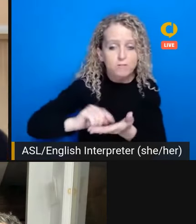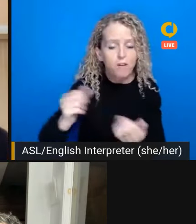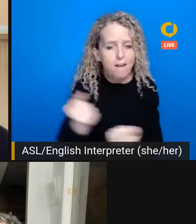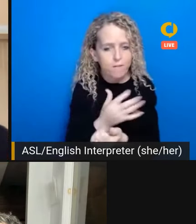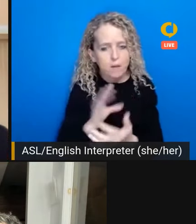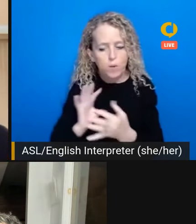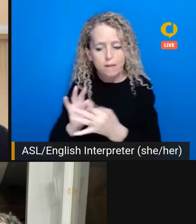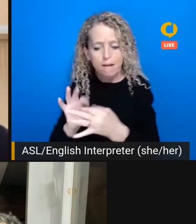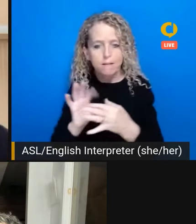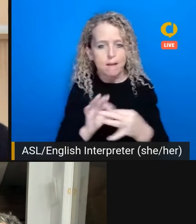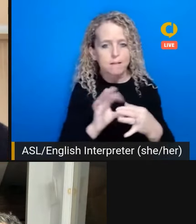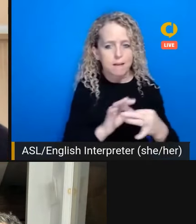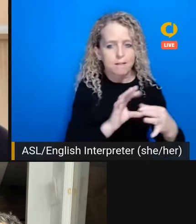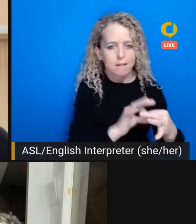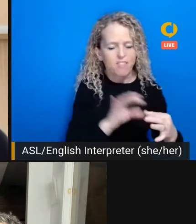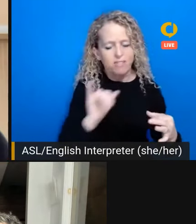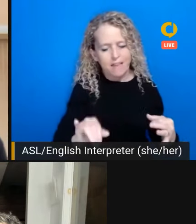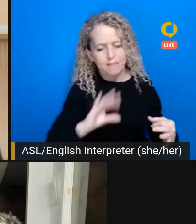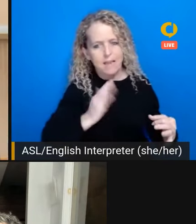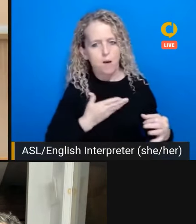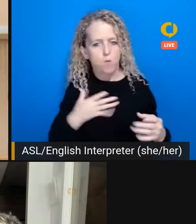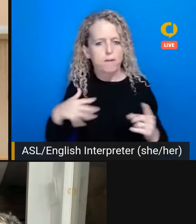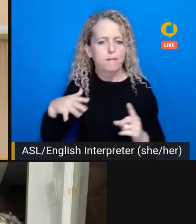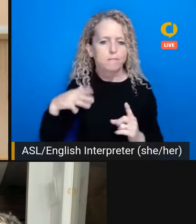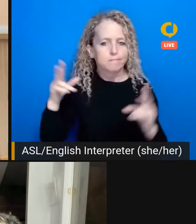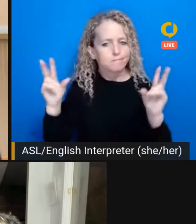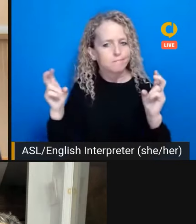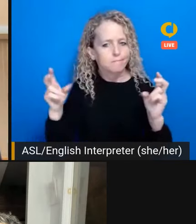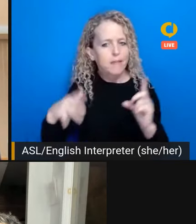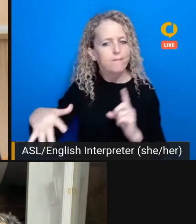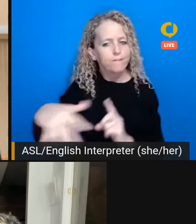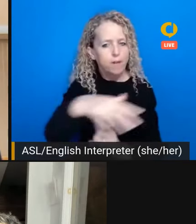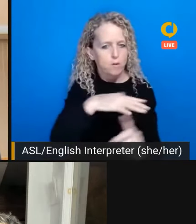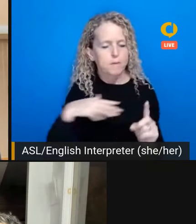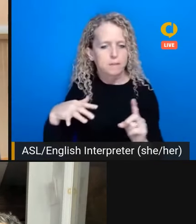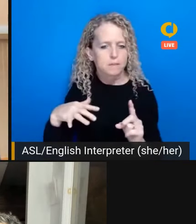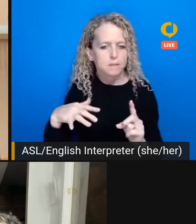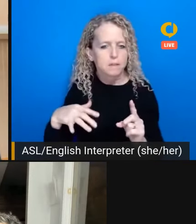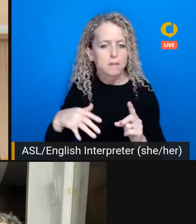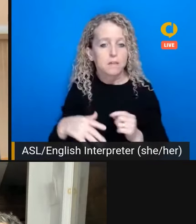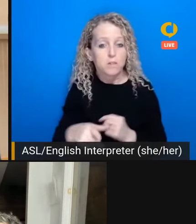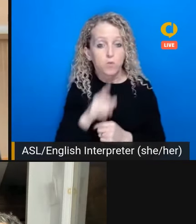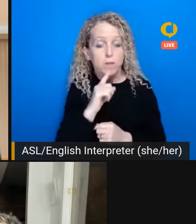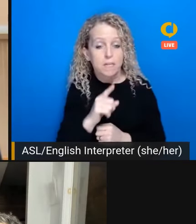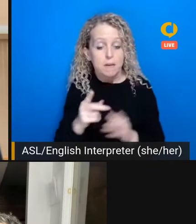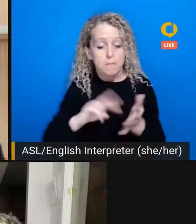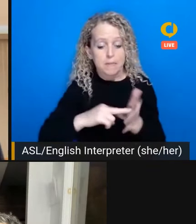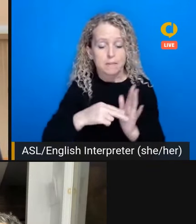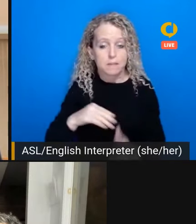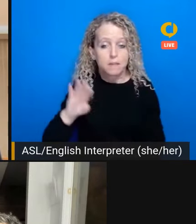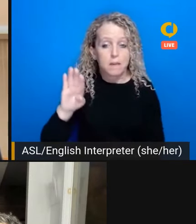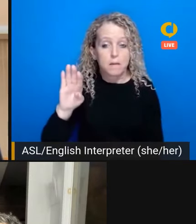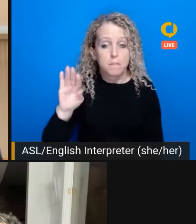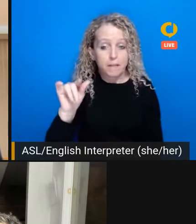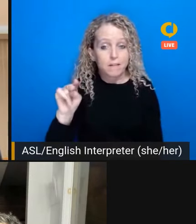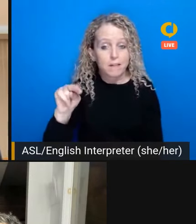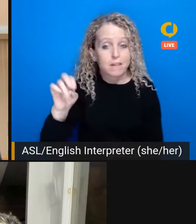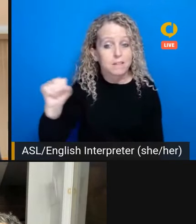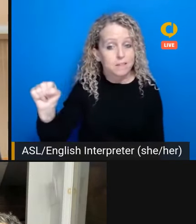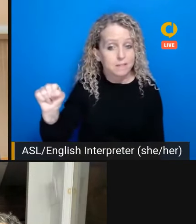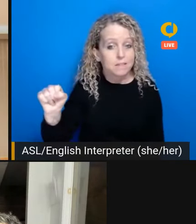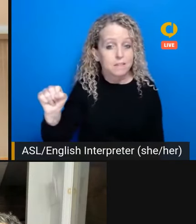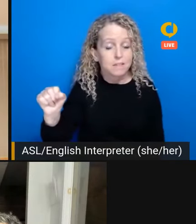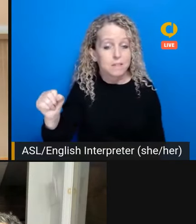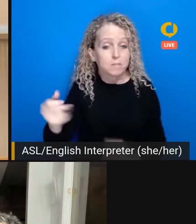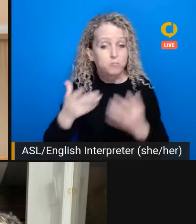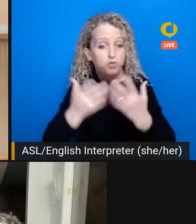is our environment. So we are talking about billions and billions and billions of machines and their